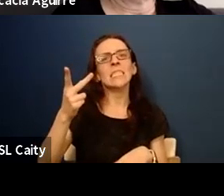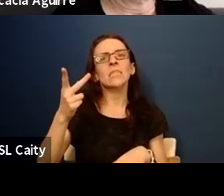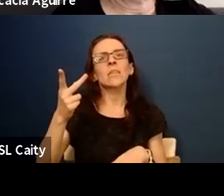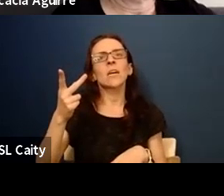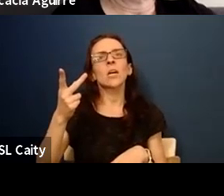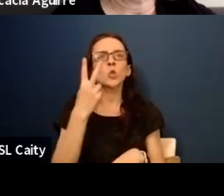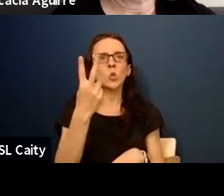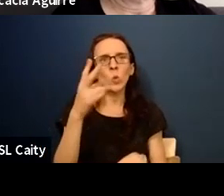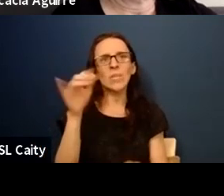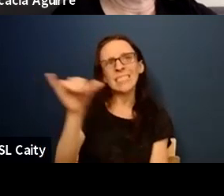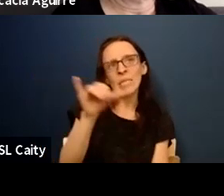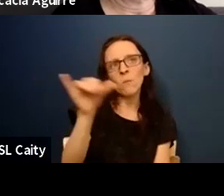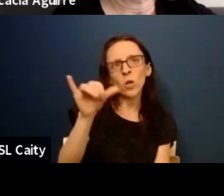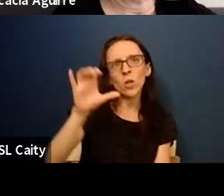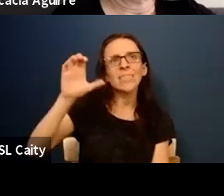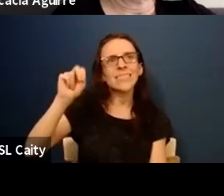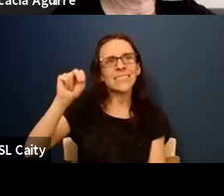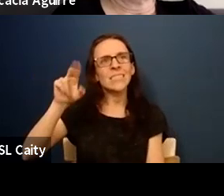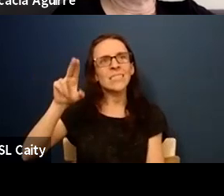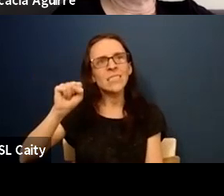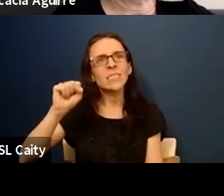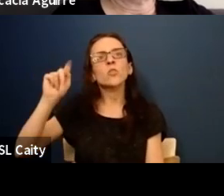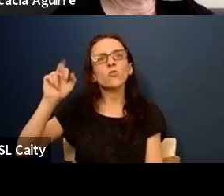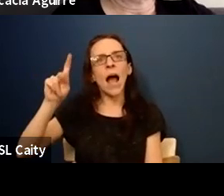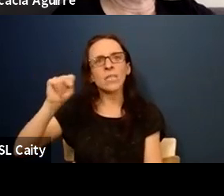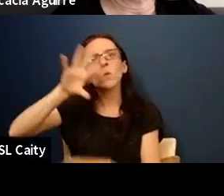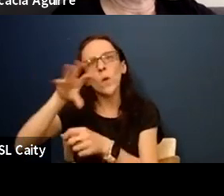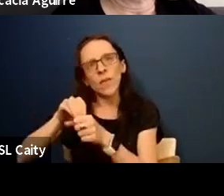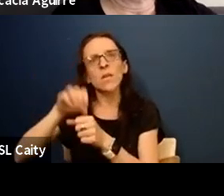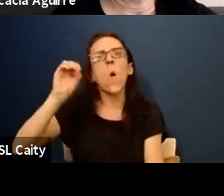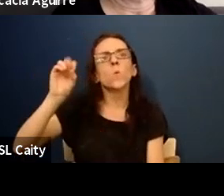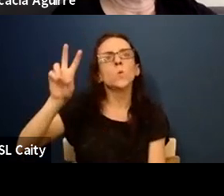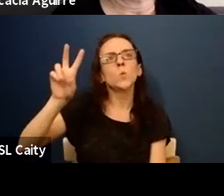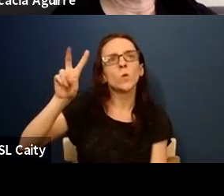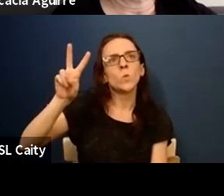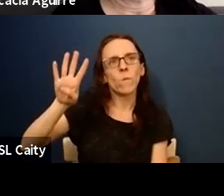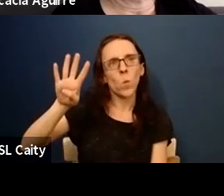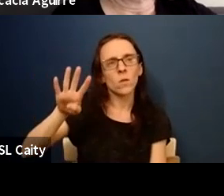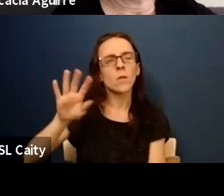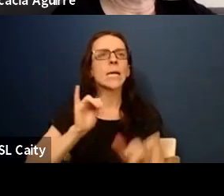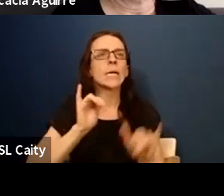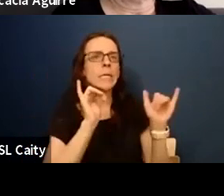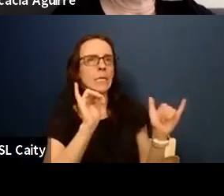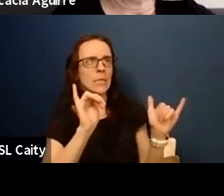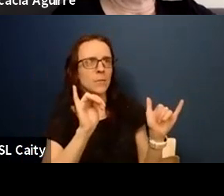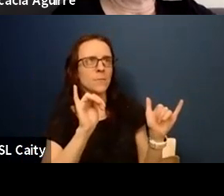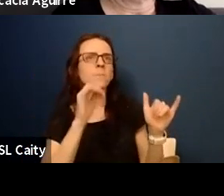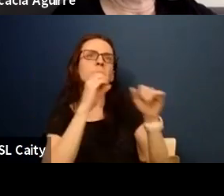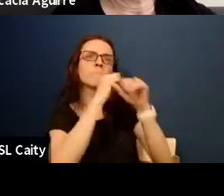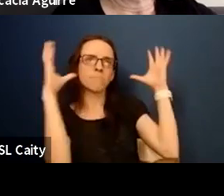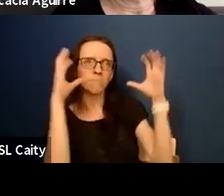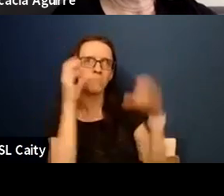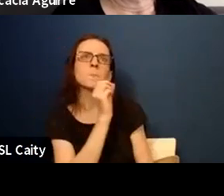census tracts within 02124. I understand. I think my